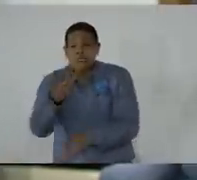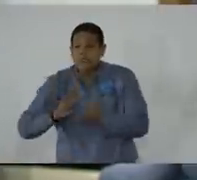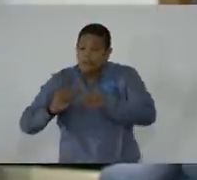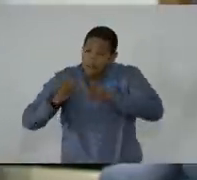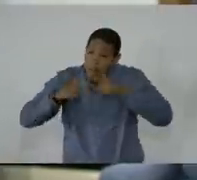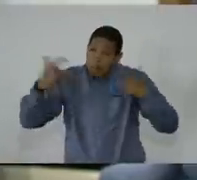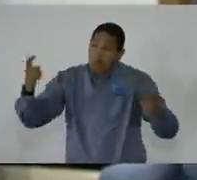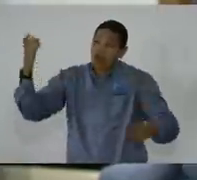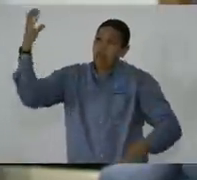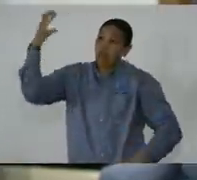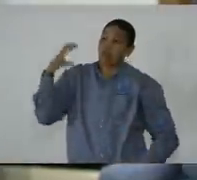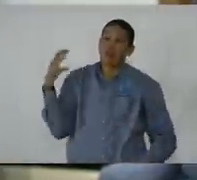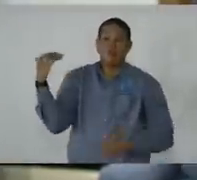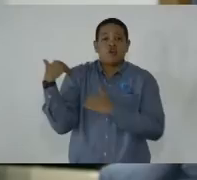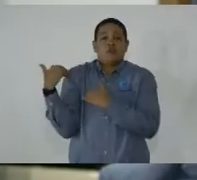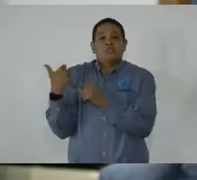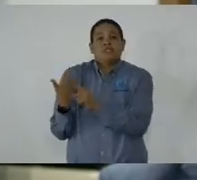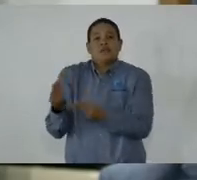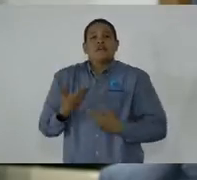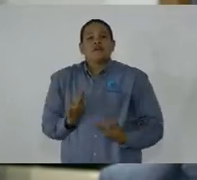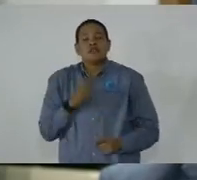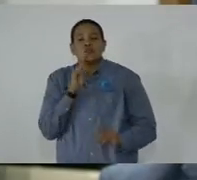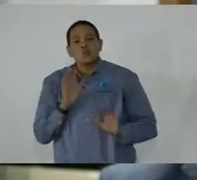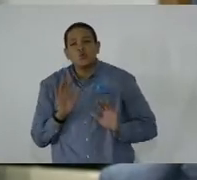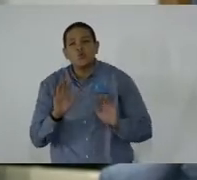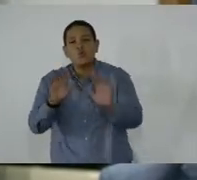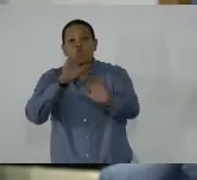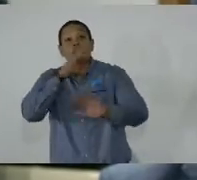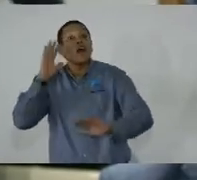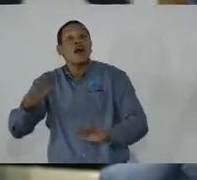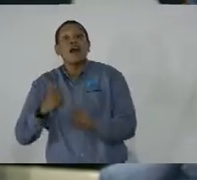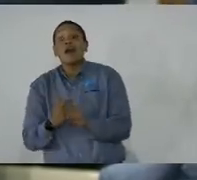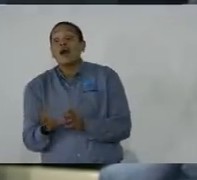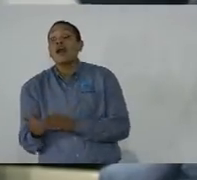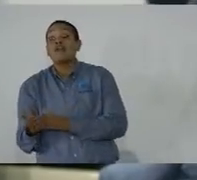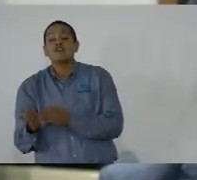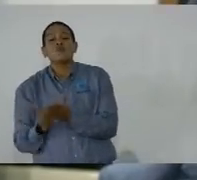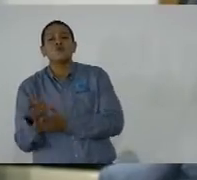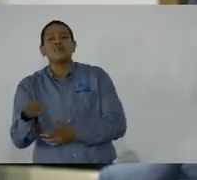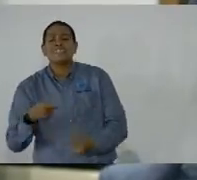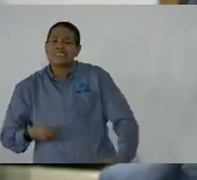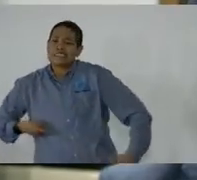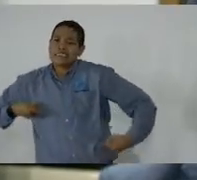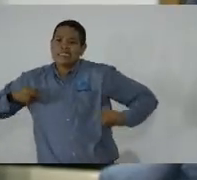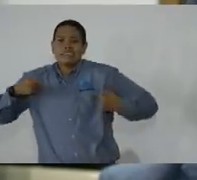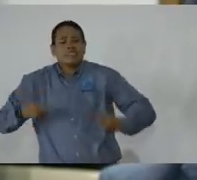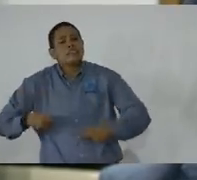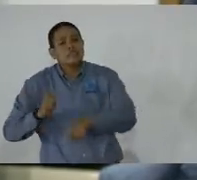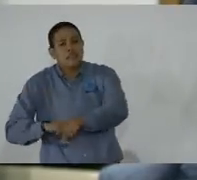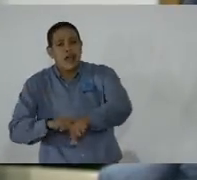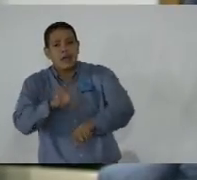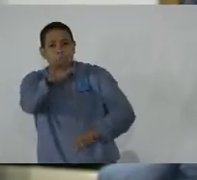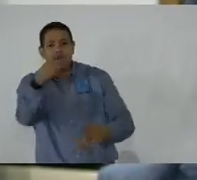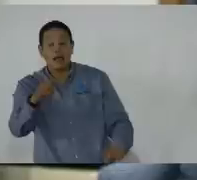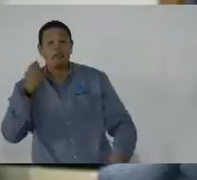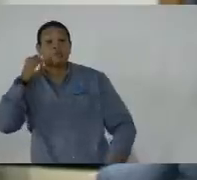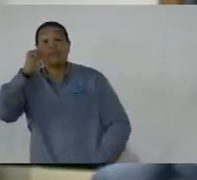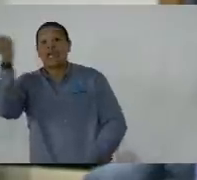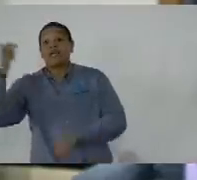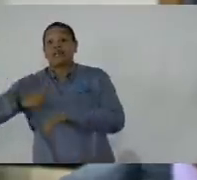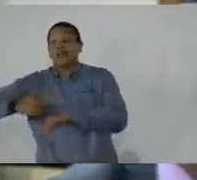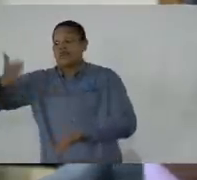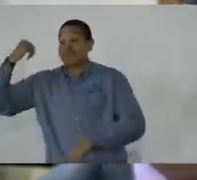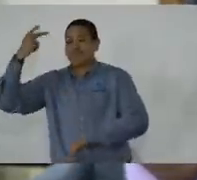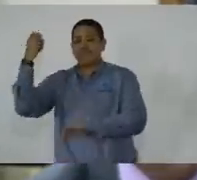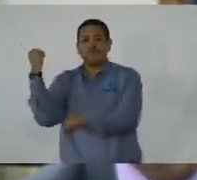enormous task given to me to drive agriculture and fisheries through these trying times. If anything, the past 2 years